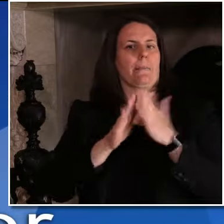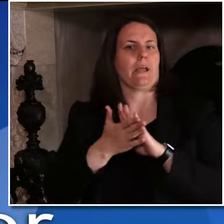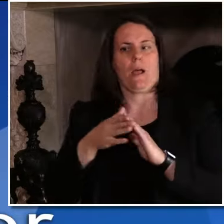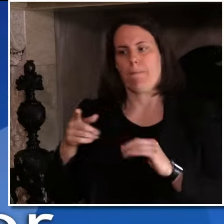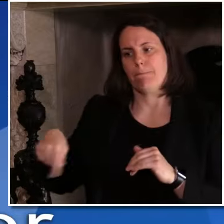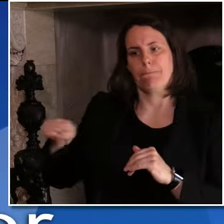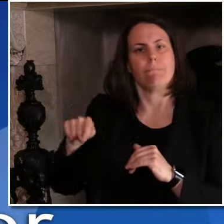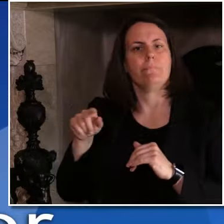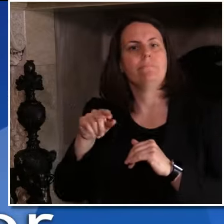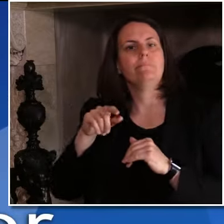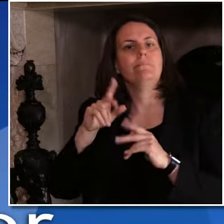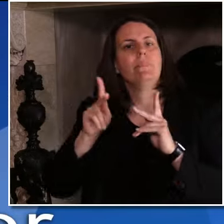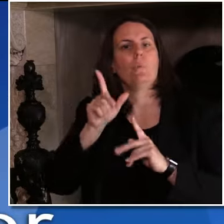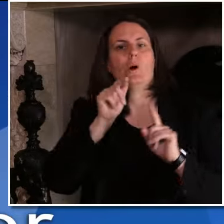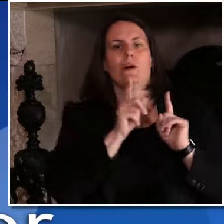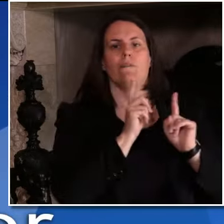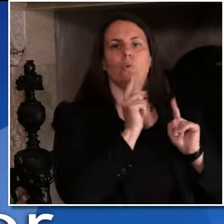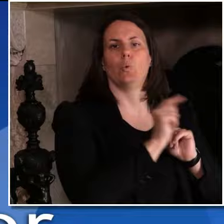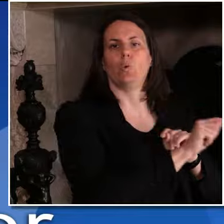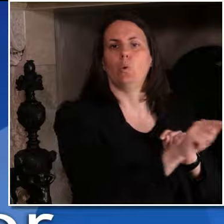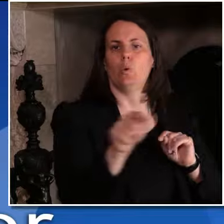be a problem filling this